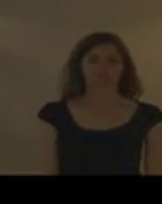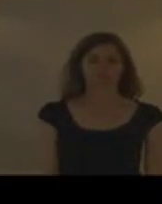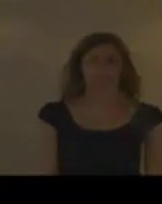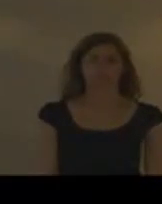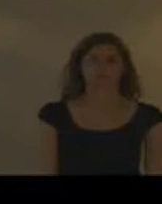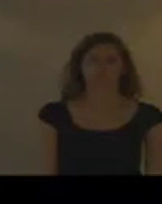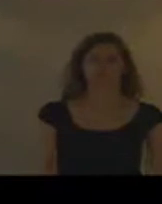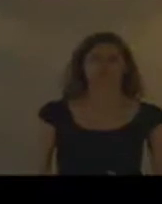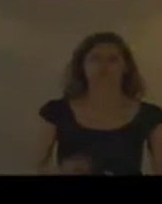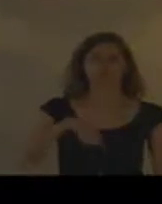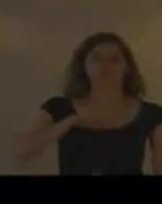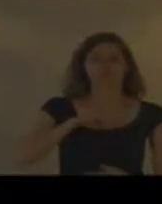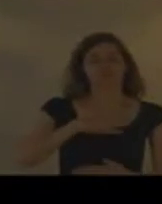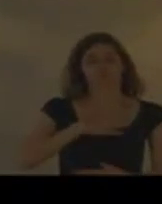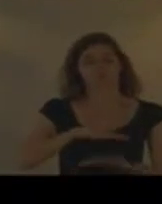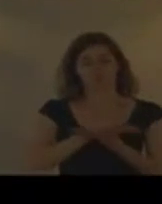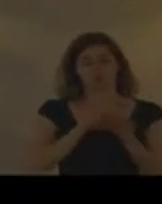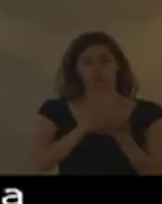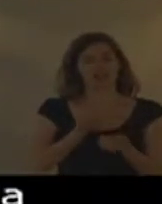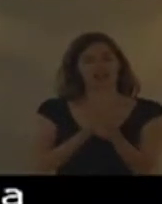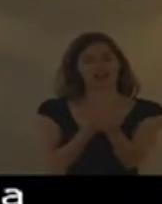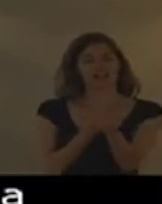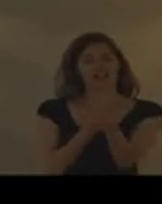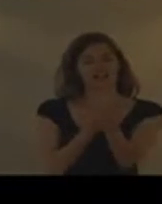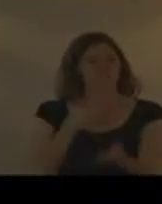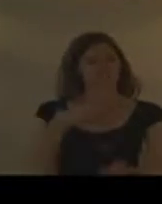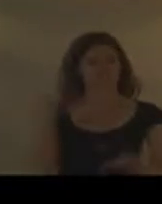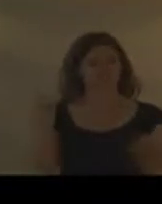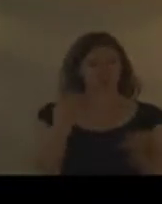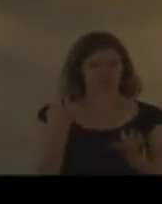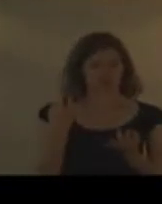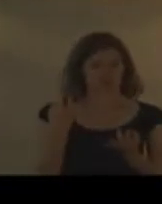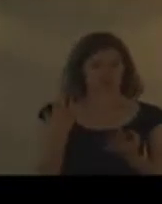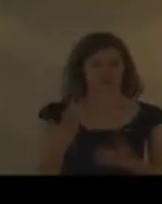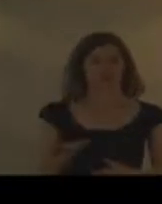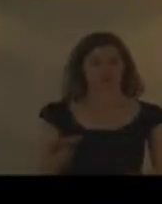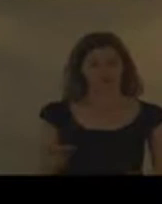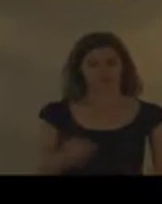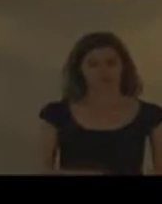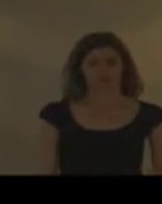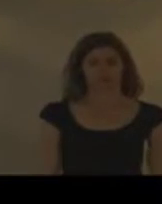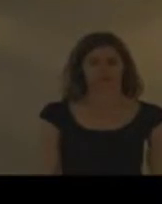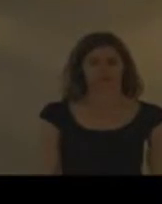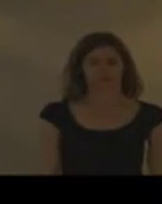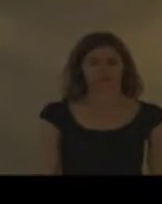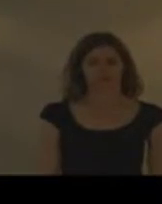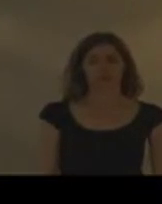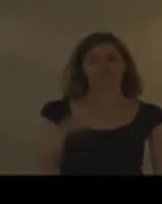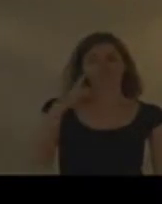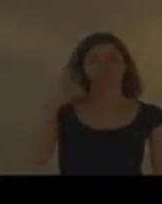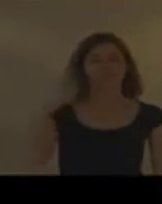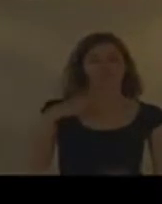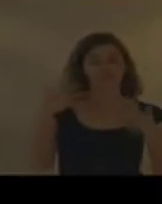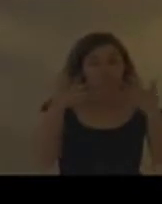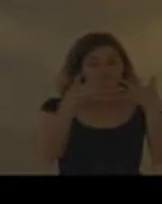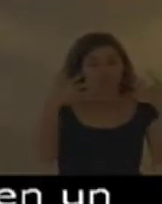The first one is narrative. Narrative is basically, in this particular case, is a